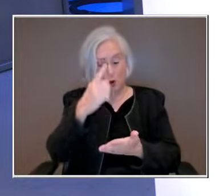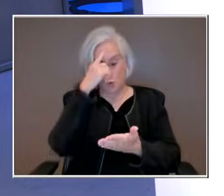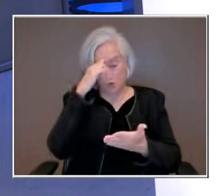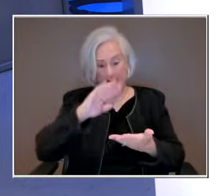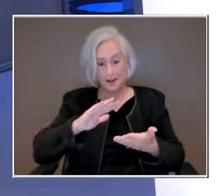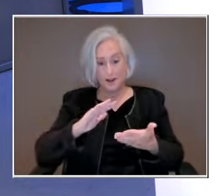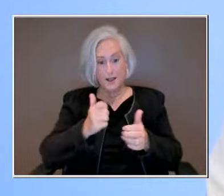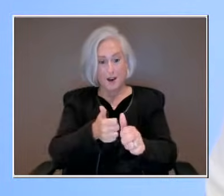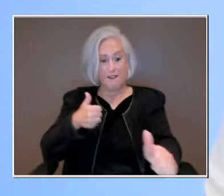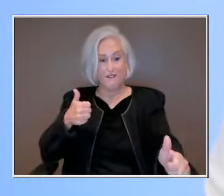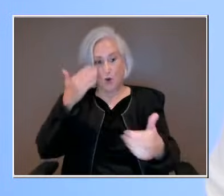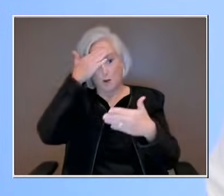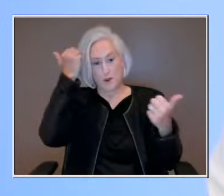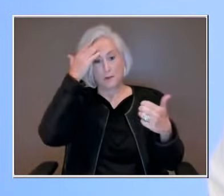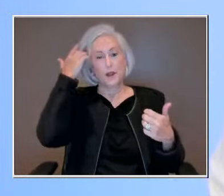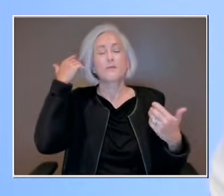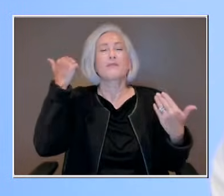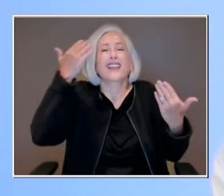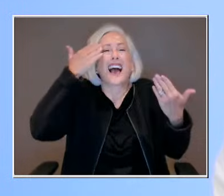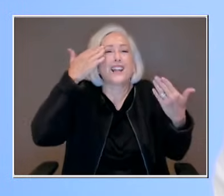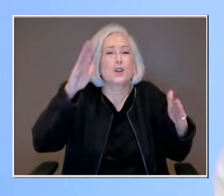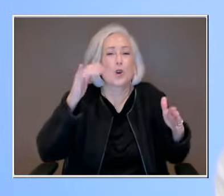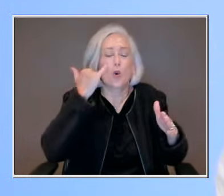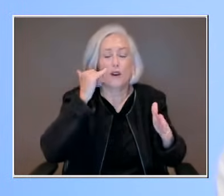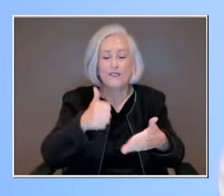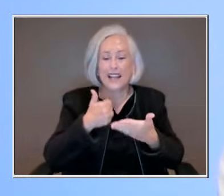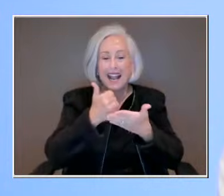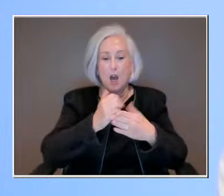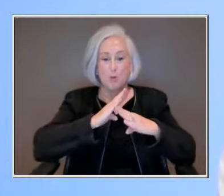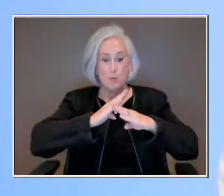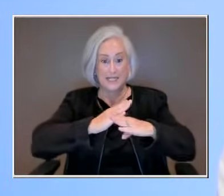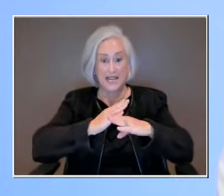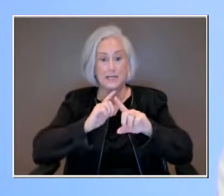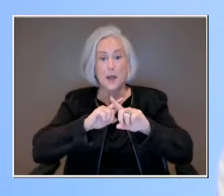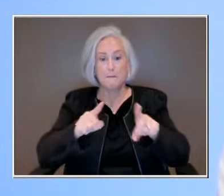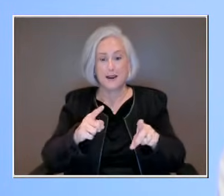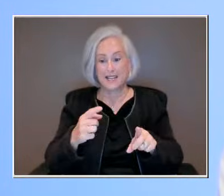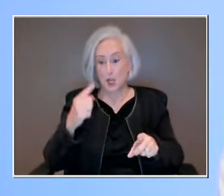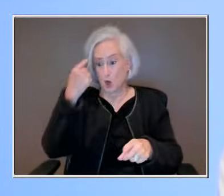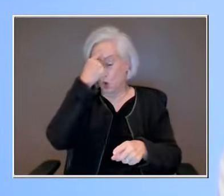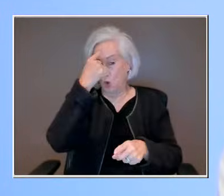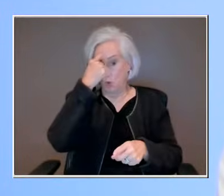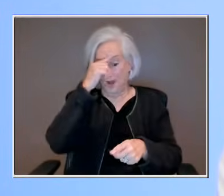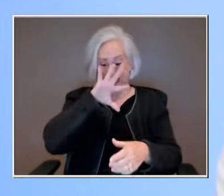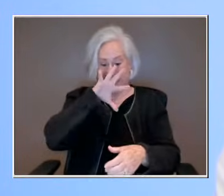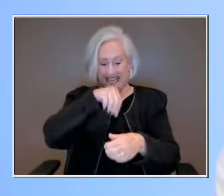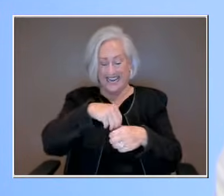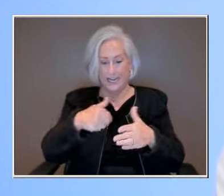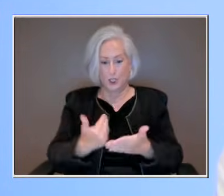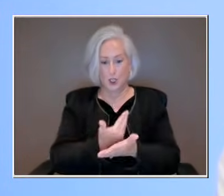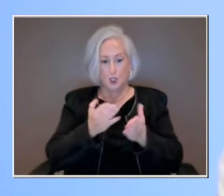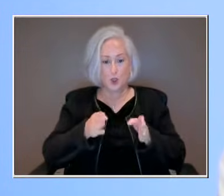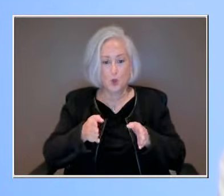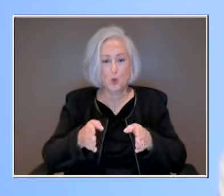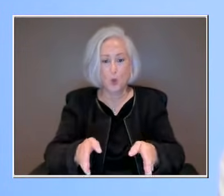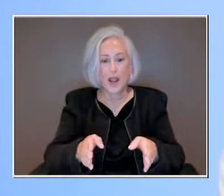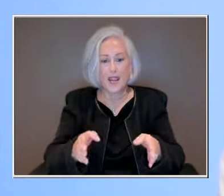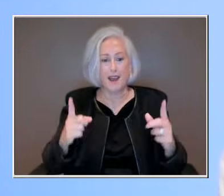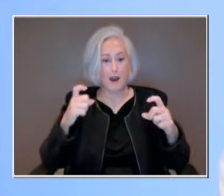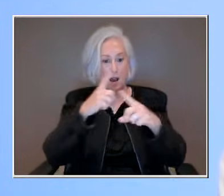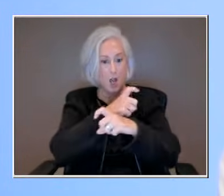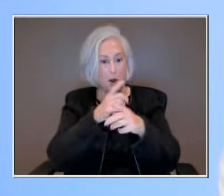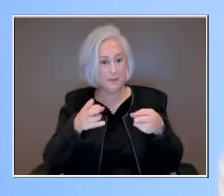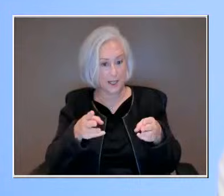know that it helps protect, but it definitely engages your brain in a new way, in a new complex way. And so I would